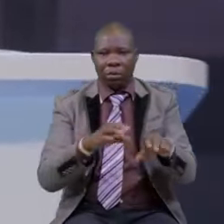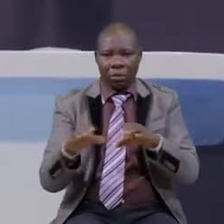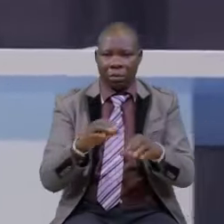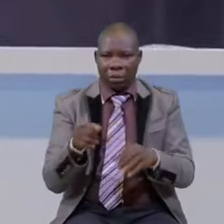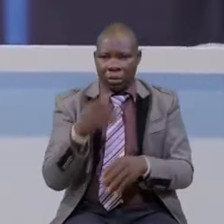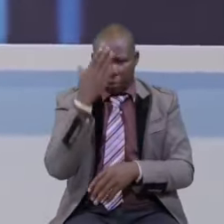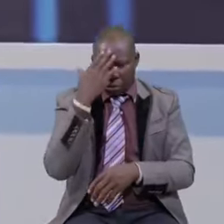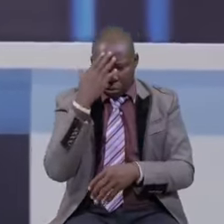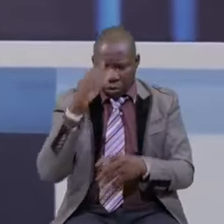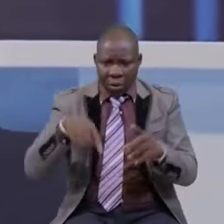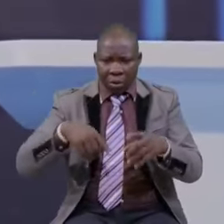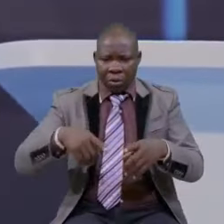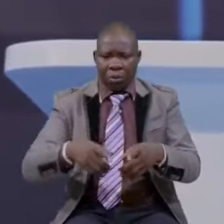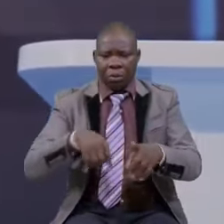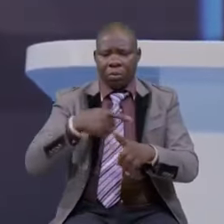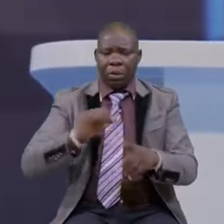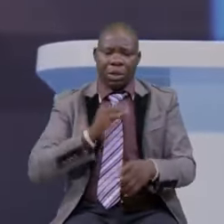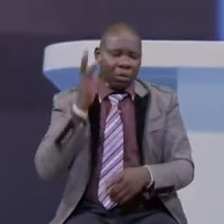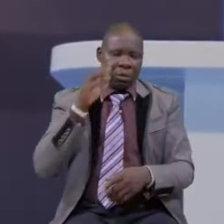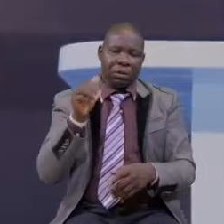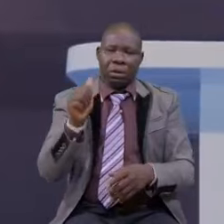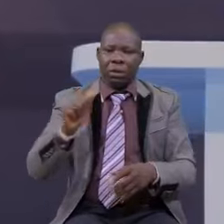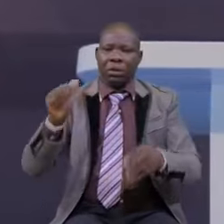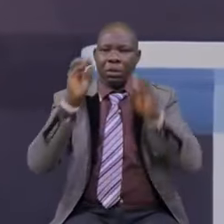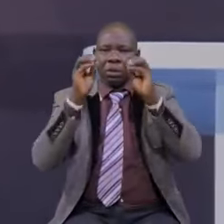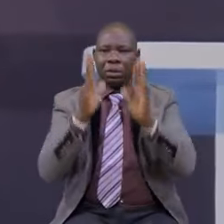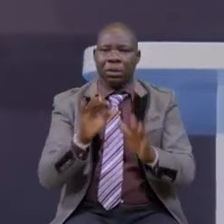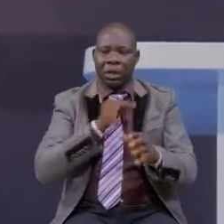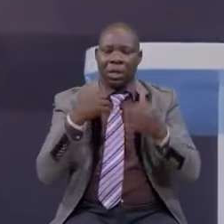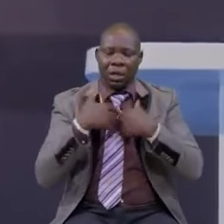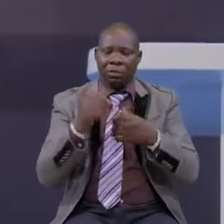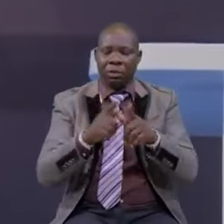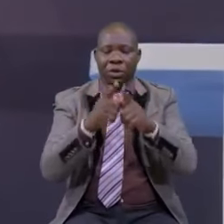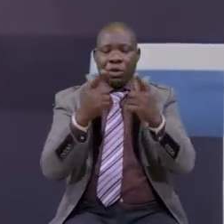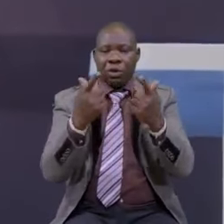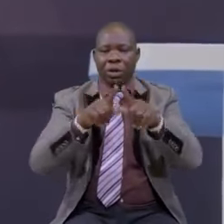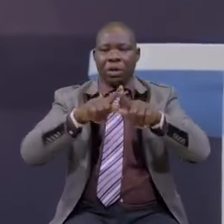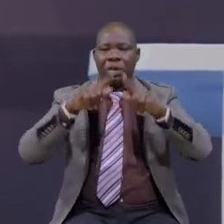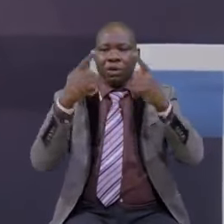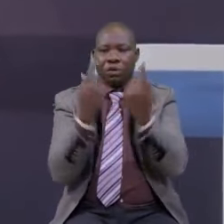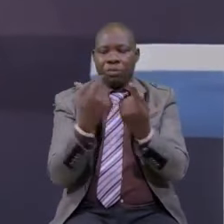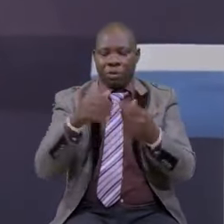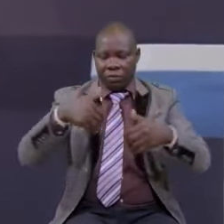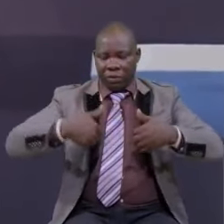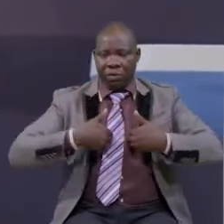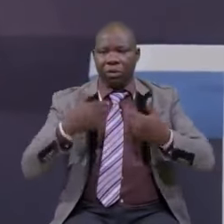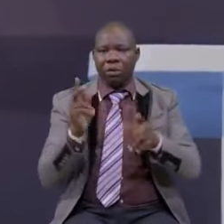When I was a teacher, I had the group of young people that I was teaching